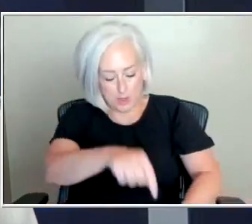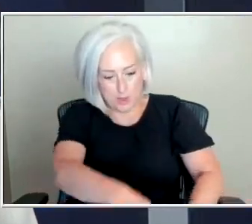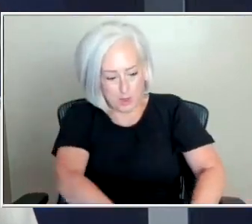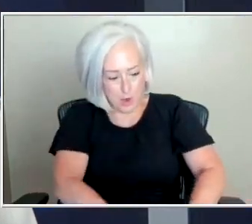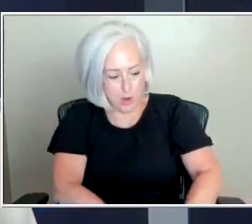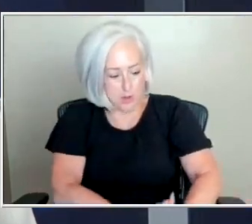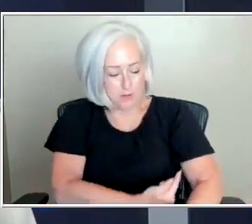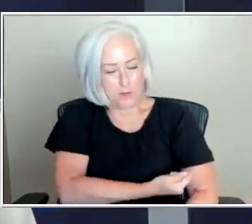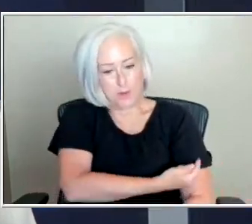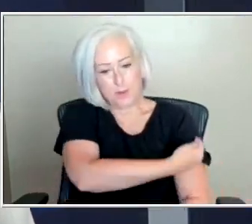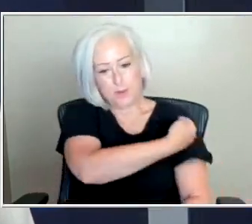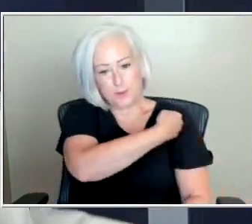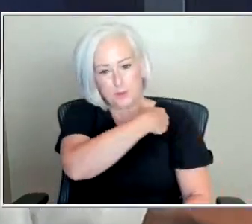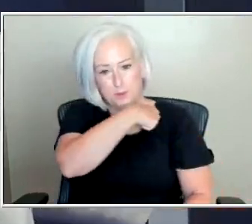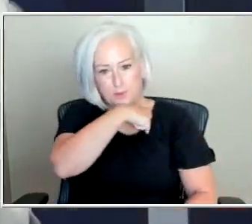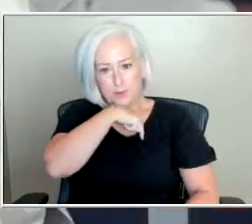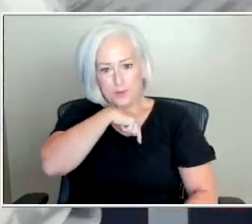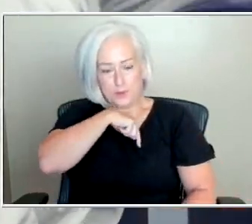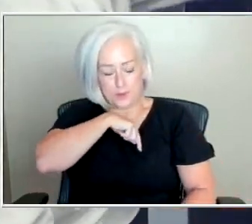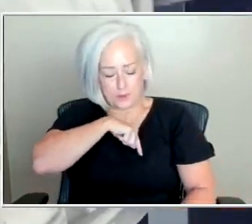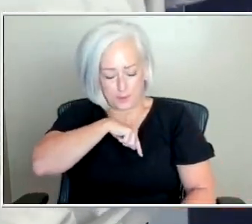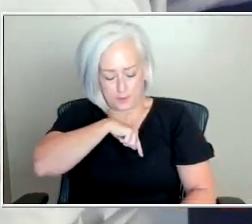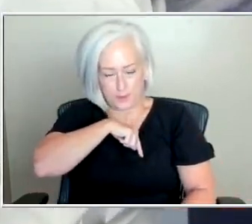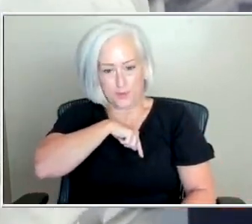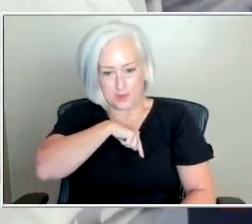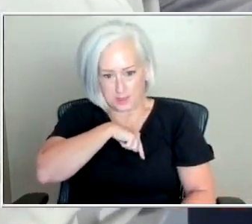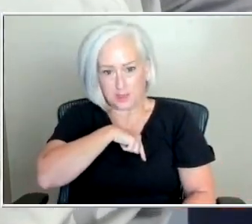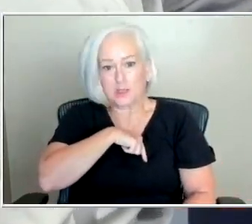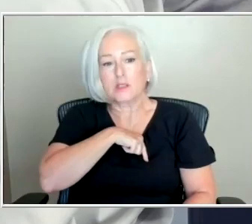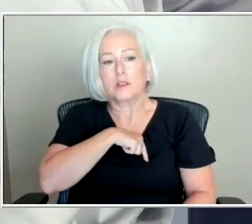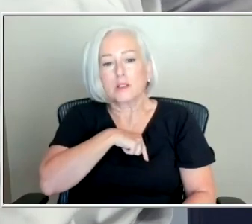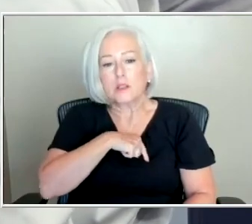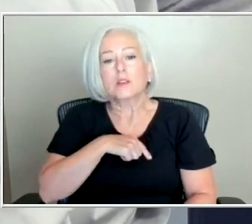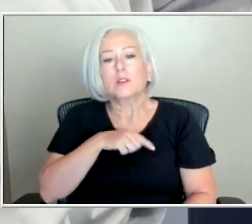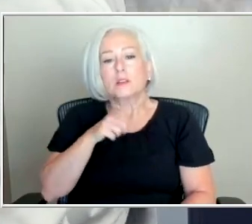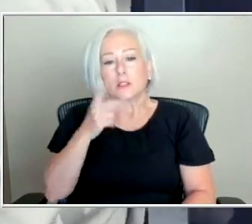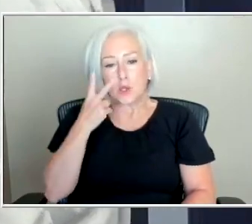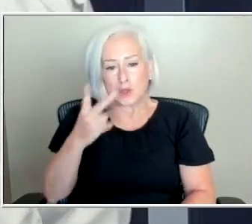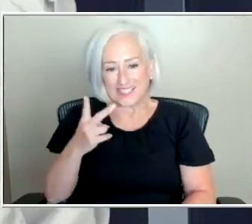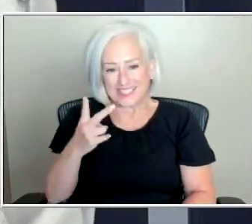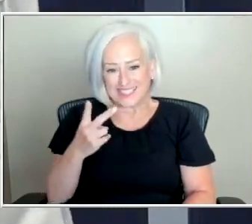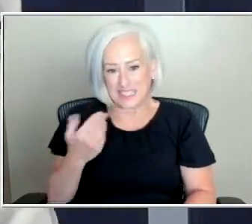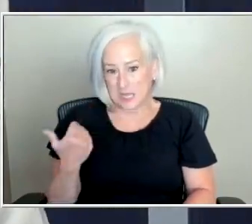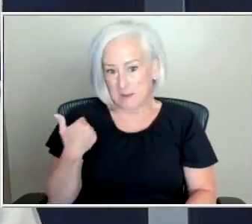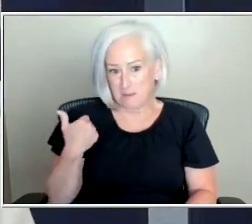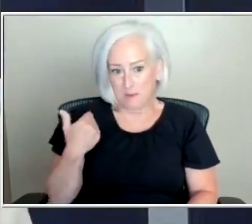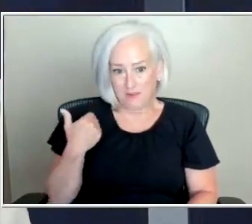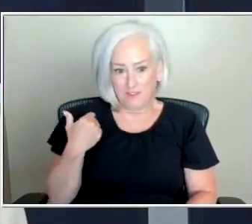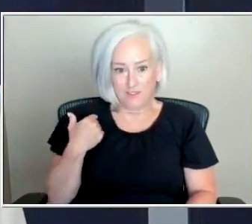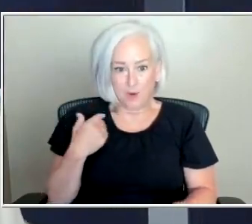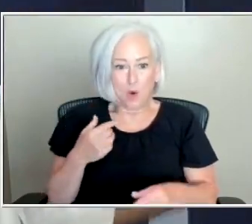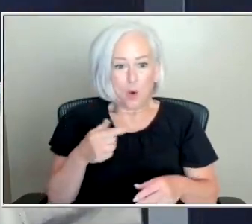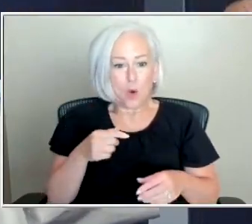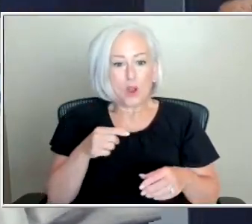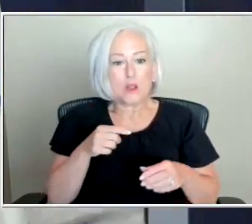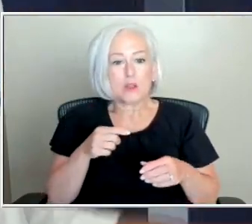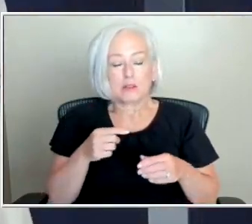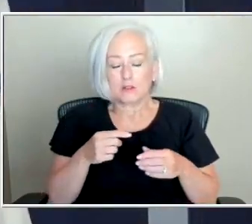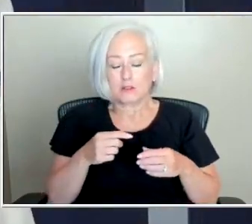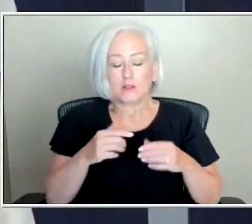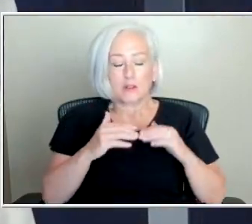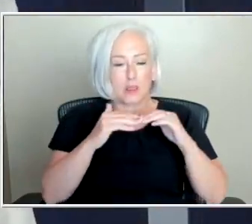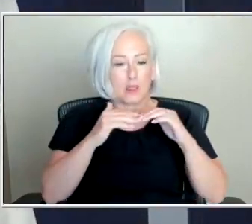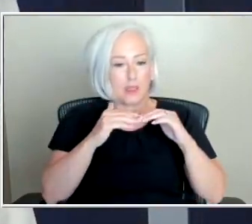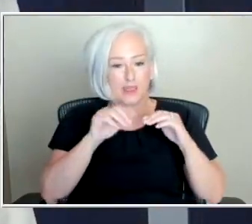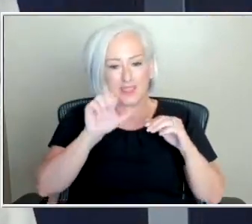We kind of dilate that area and deliver it. So you can faintly see the previous stent that we put in here, and this is the new valve that we can condense down